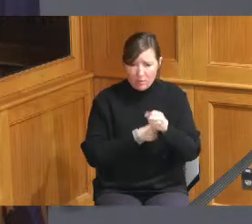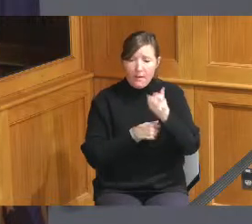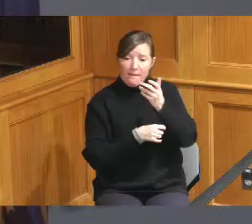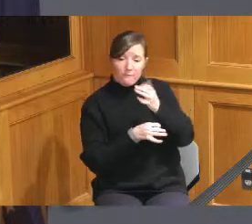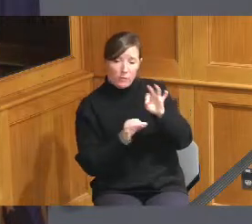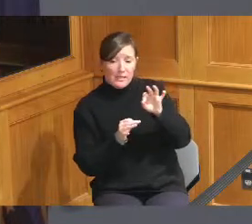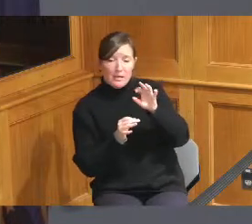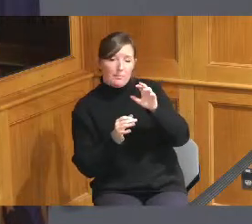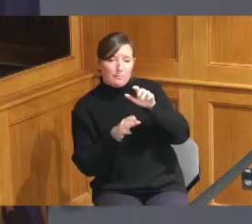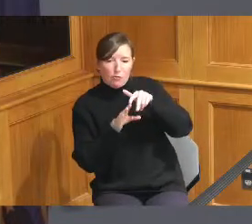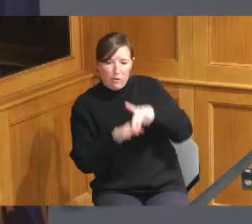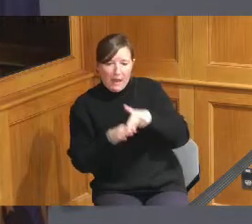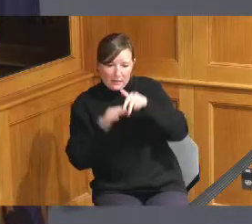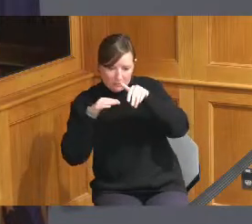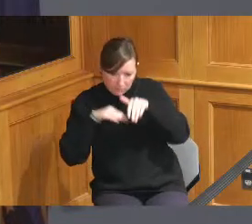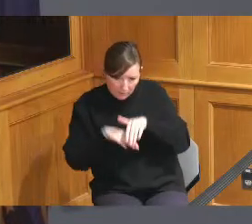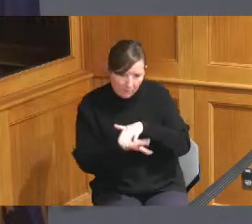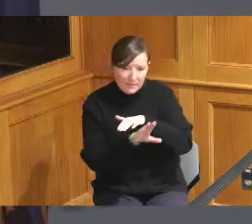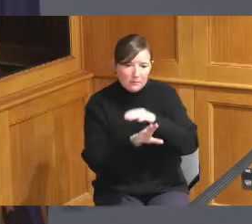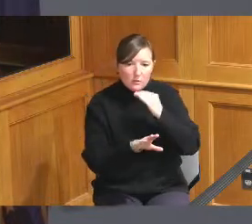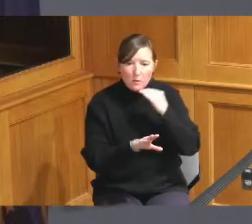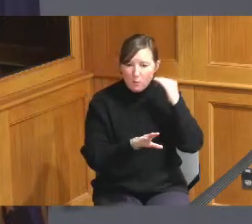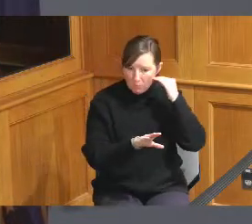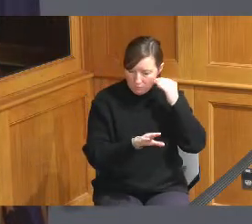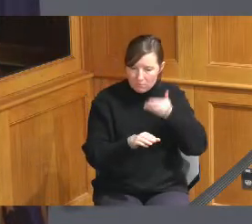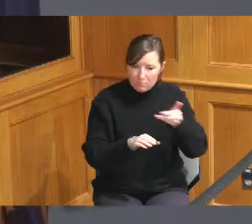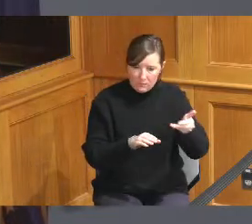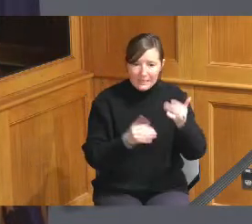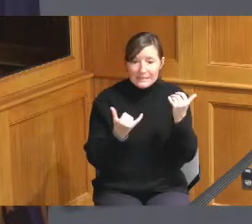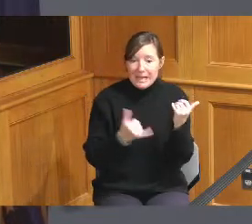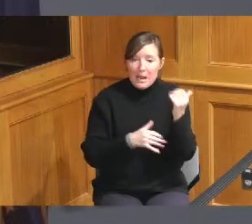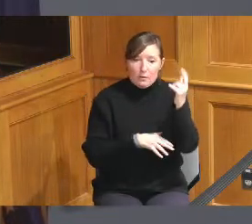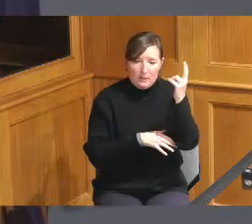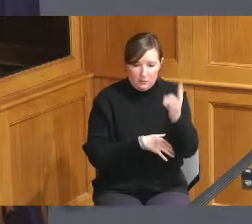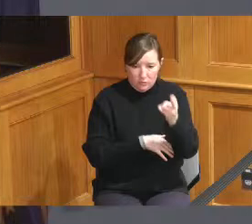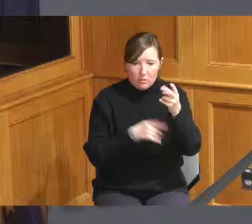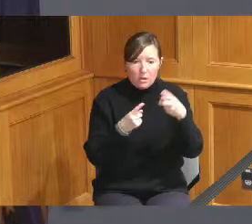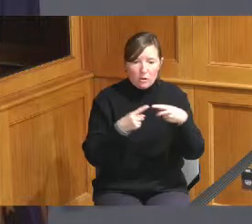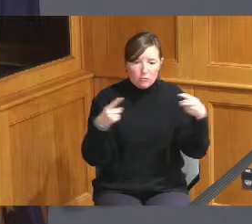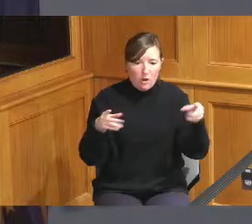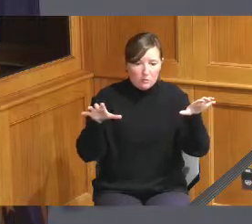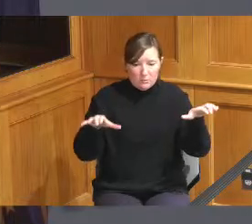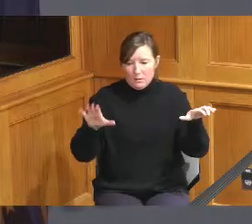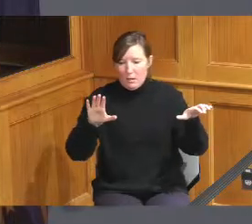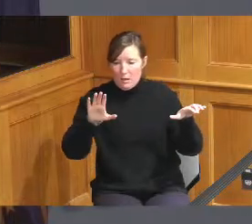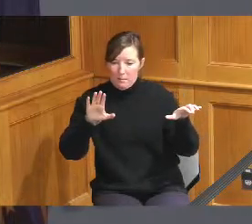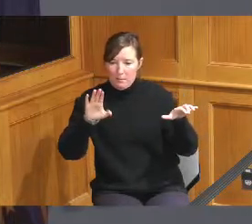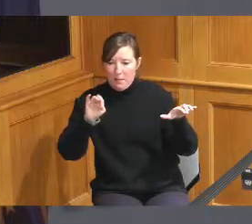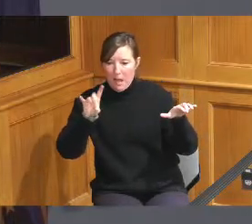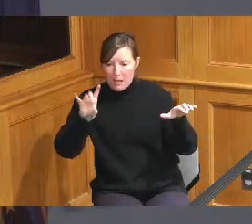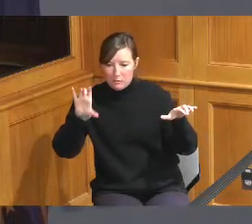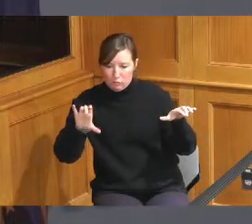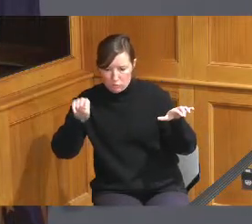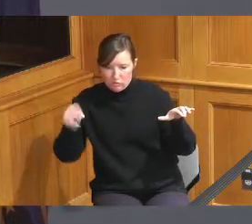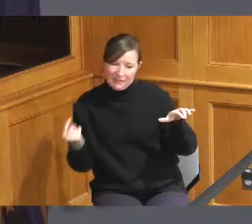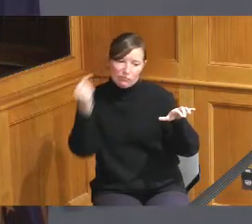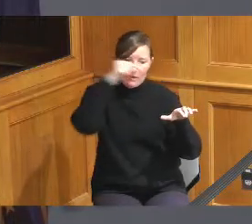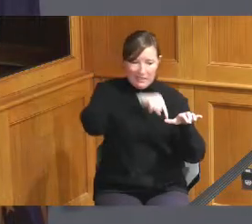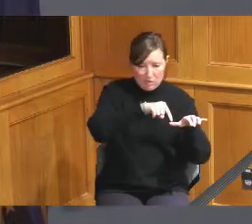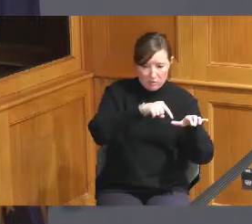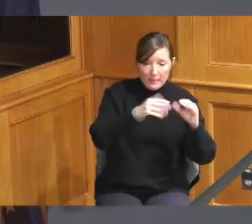home, the now restored parsonage across the street from the bombed church. And whereas at age